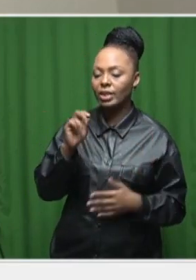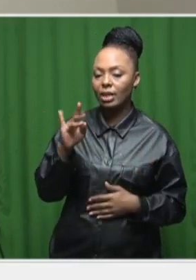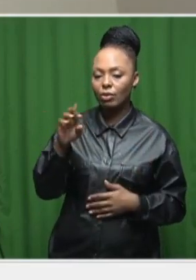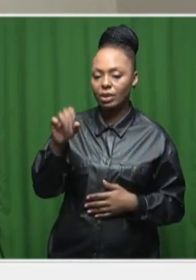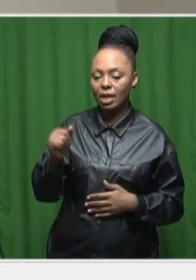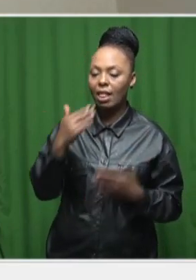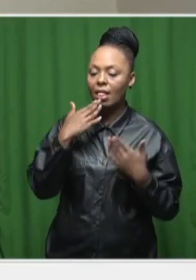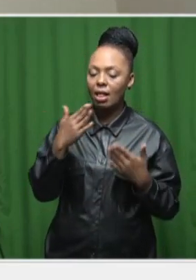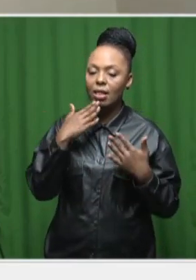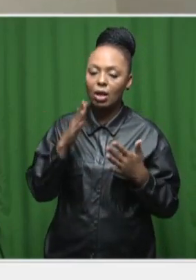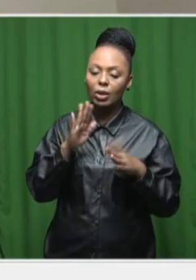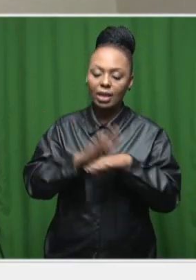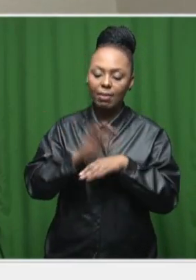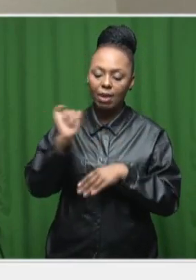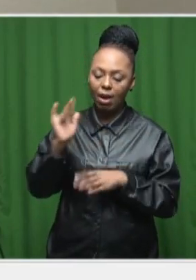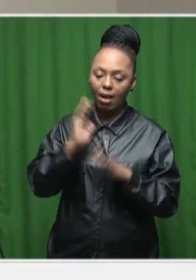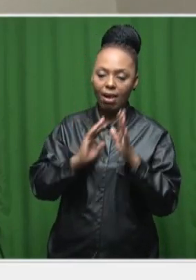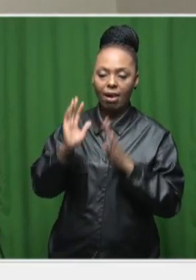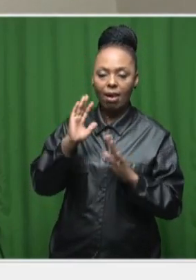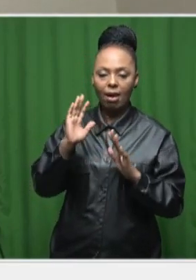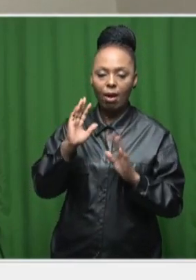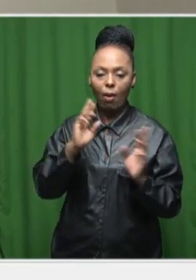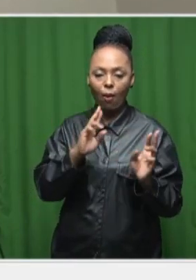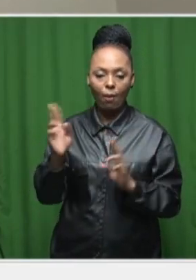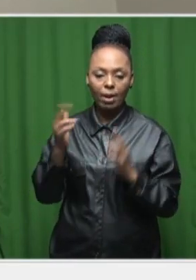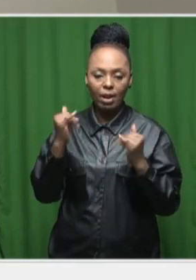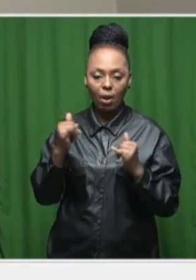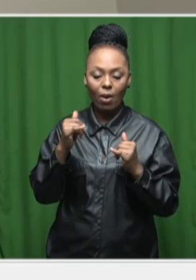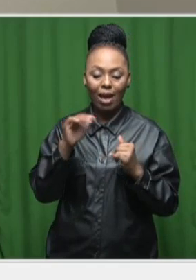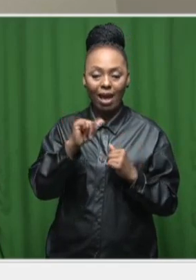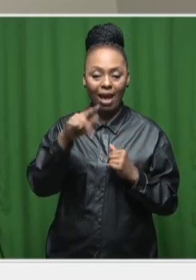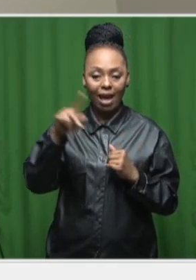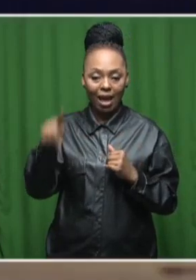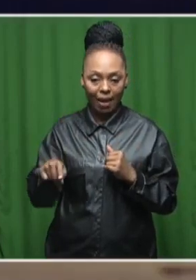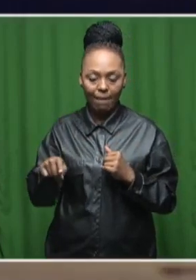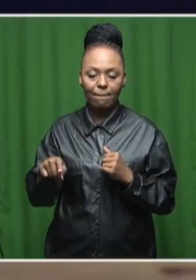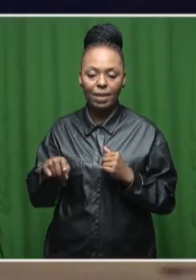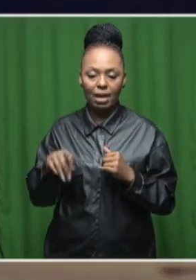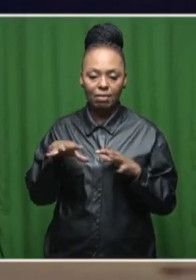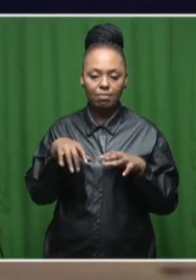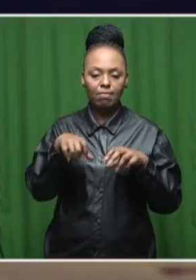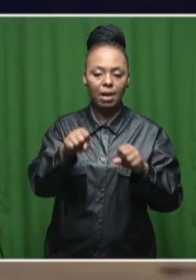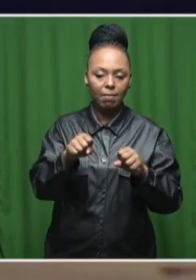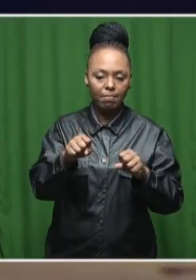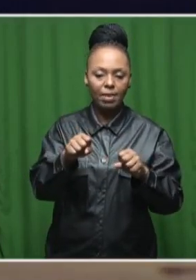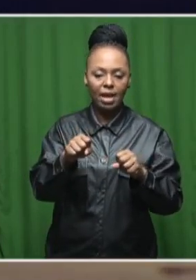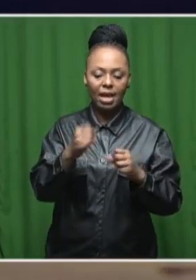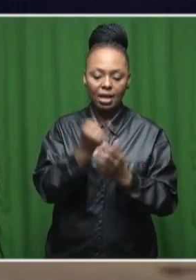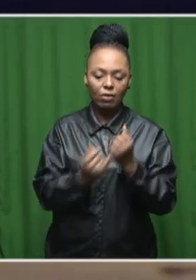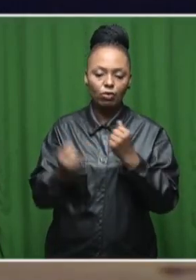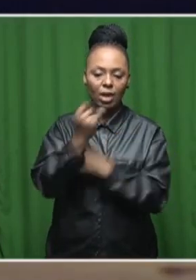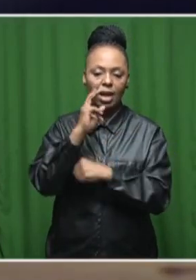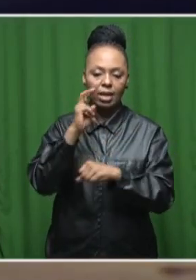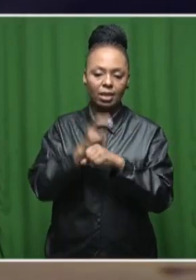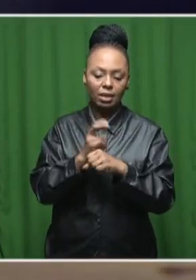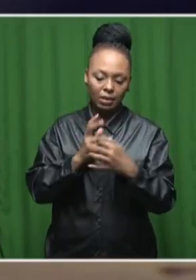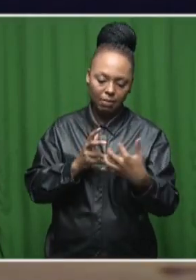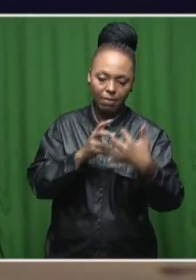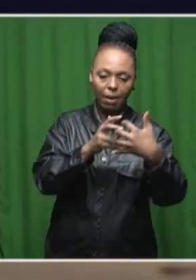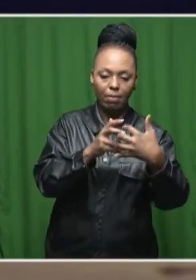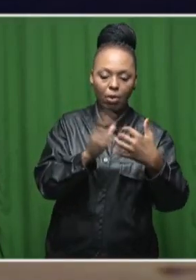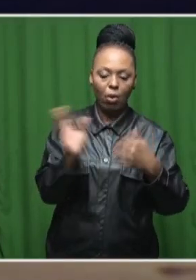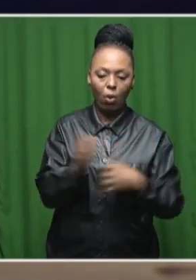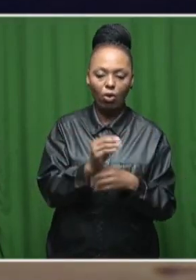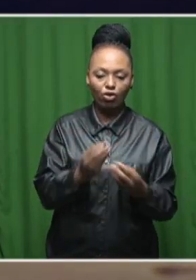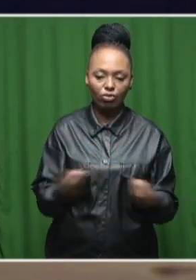for your time. And we certainly hope that this particular app will adapt to the individual needs of each and every child. Lovely chatting to you.